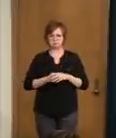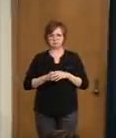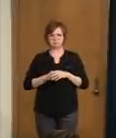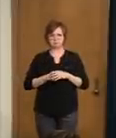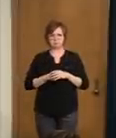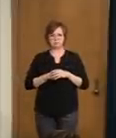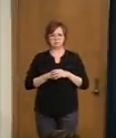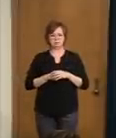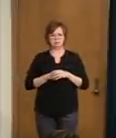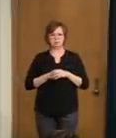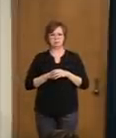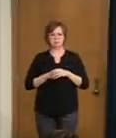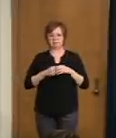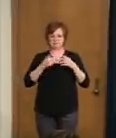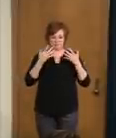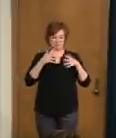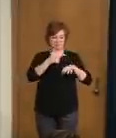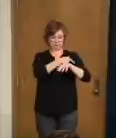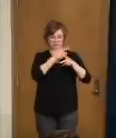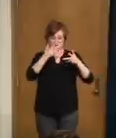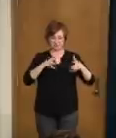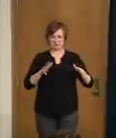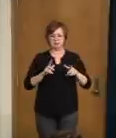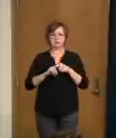the arrival of the next delivery.